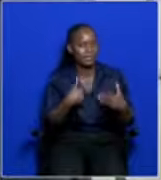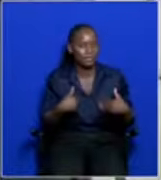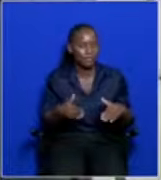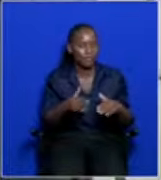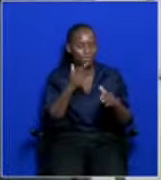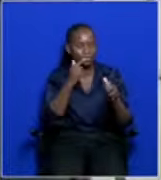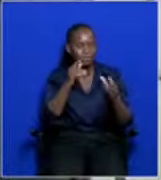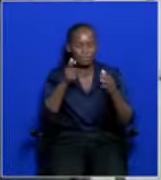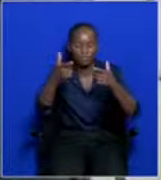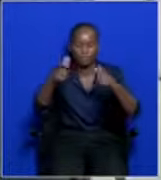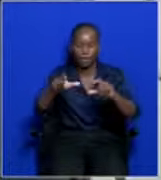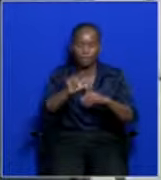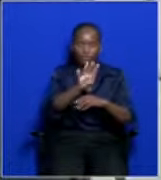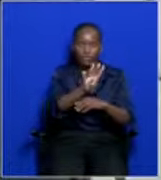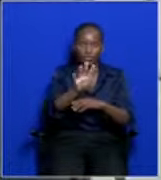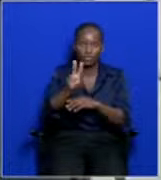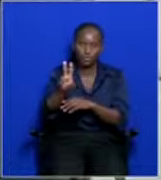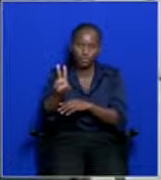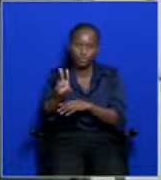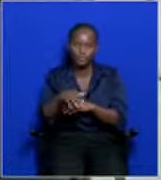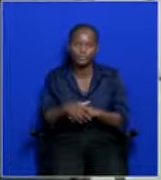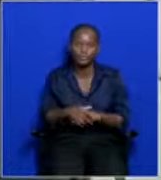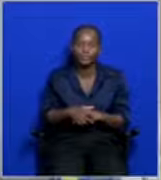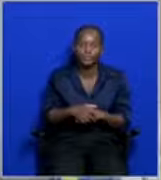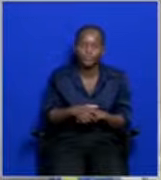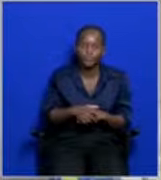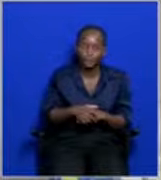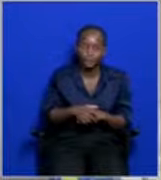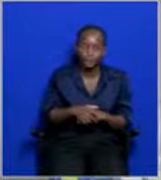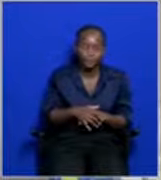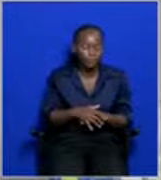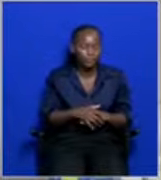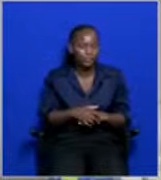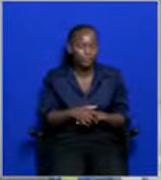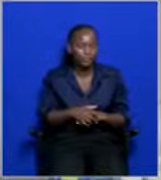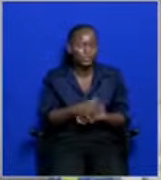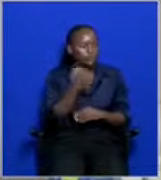Benoni Case 215. Apologies, 46, paragraph 46.